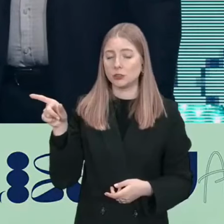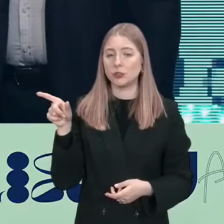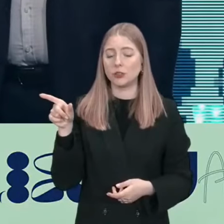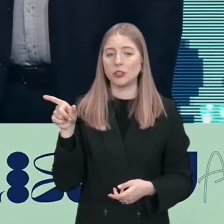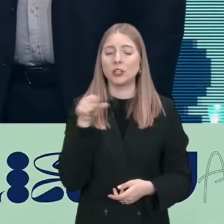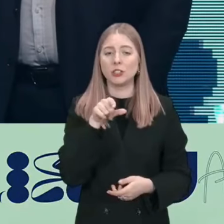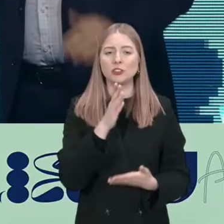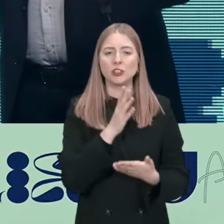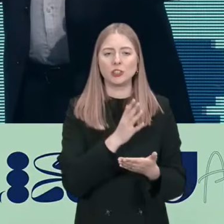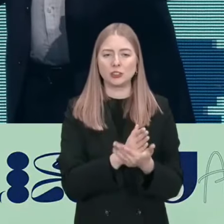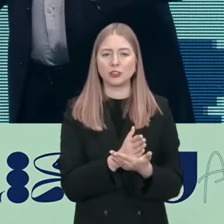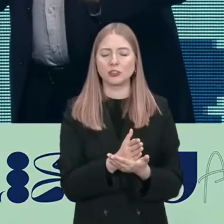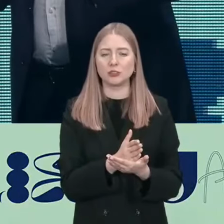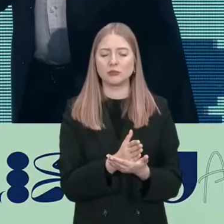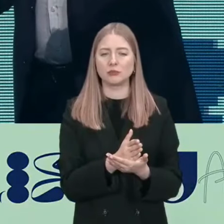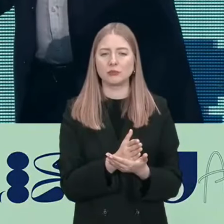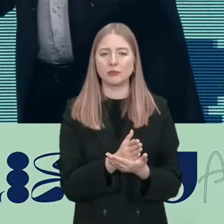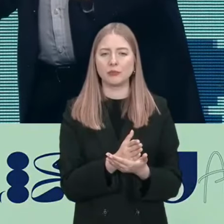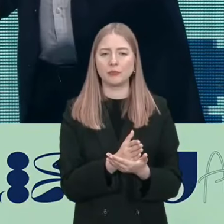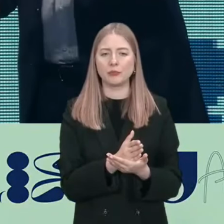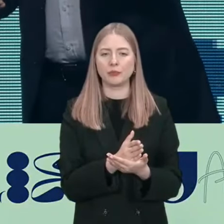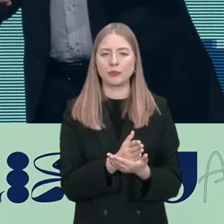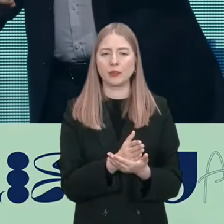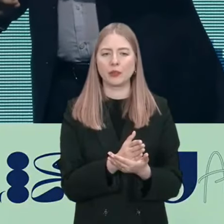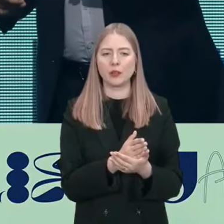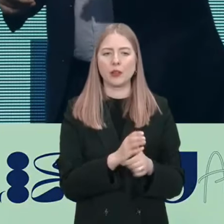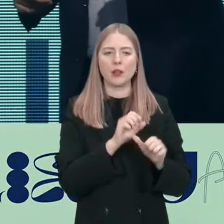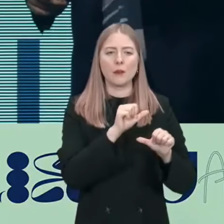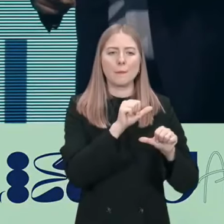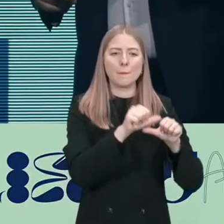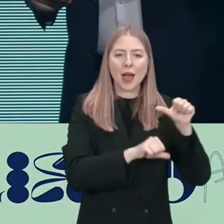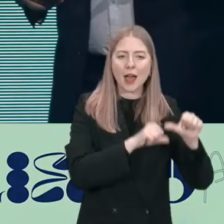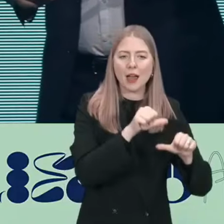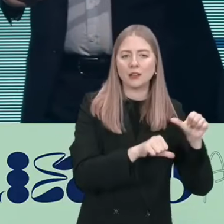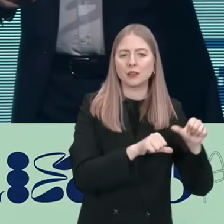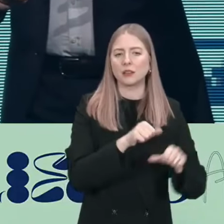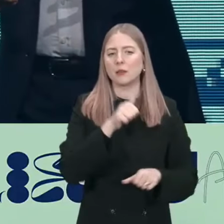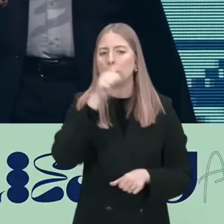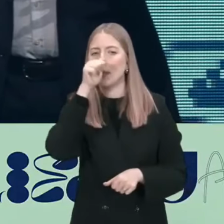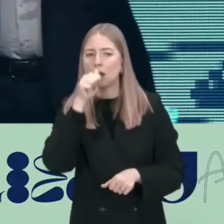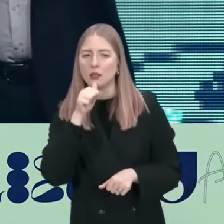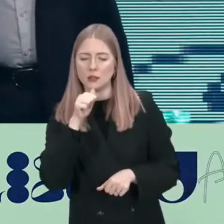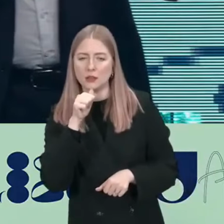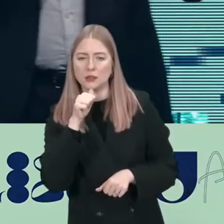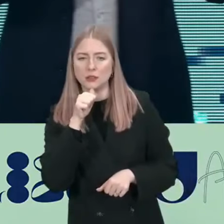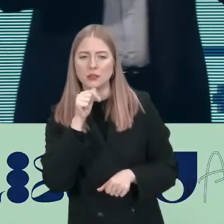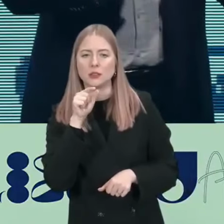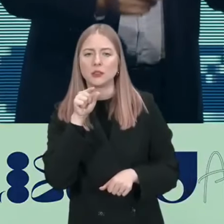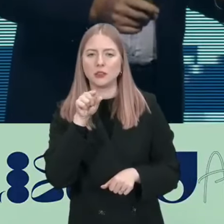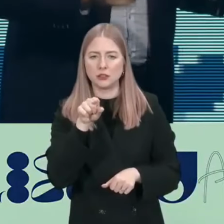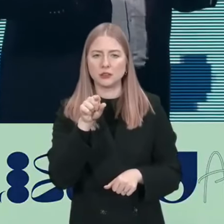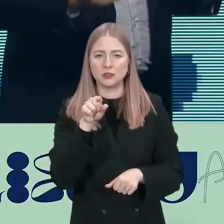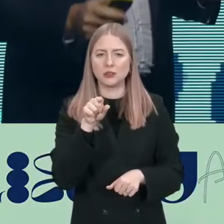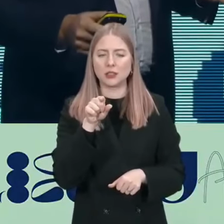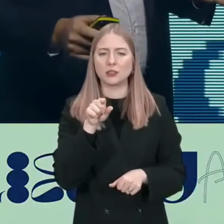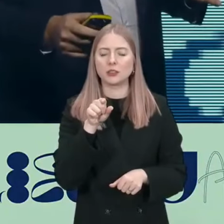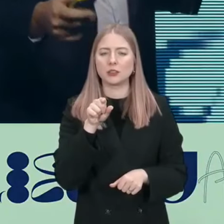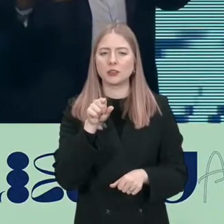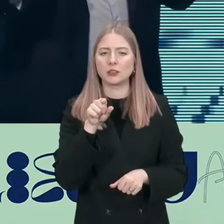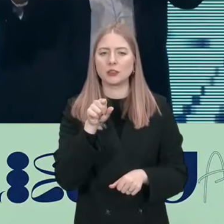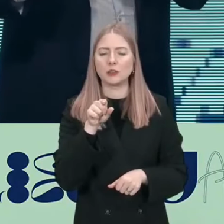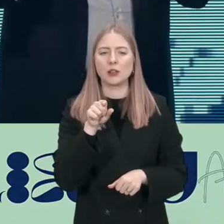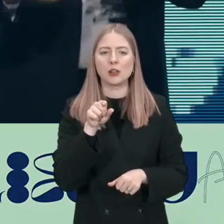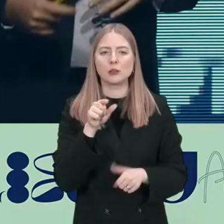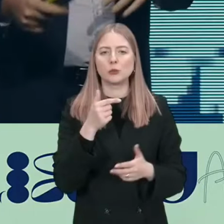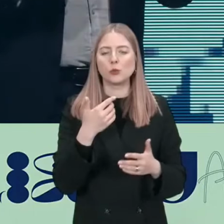biggest volatility happens. And also it's between blocks and also the global landscape. So if your mind is thinking in days and weeks